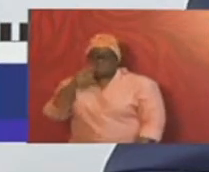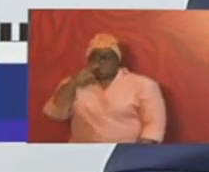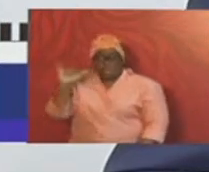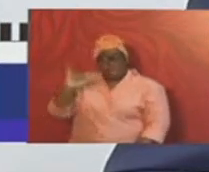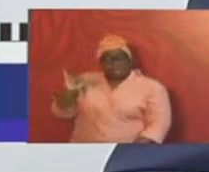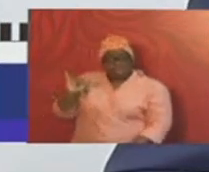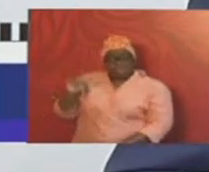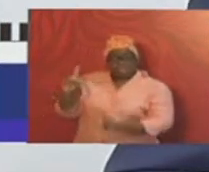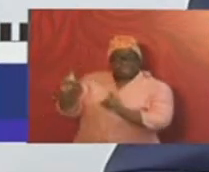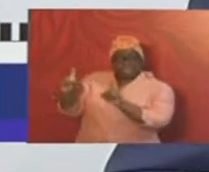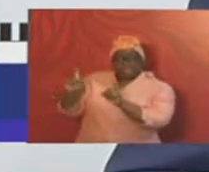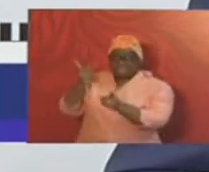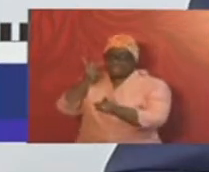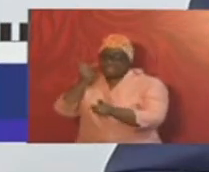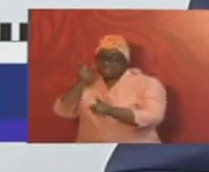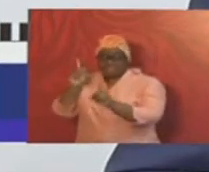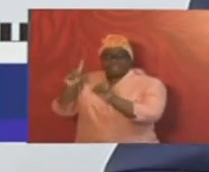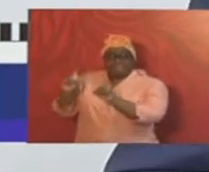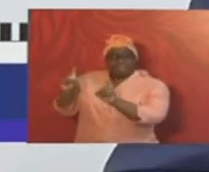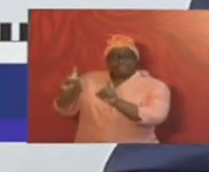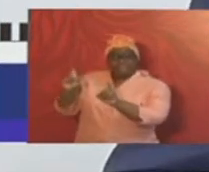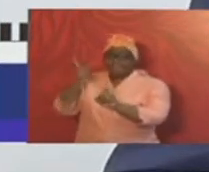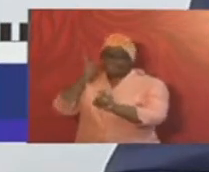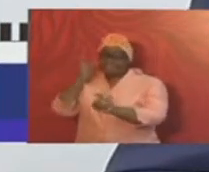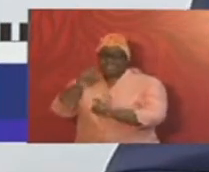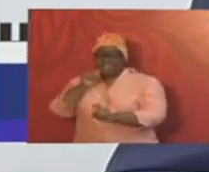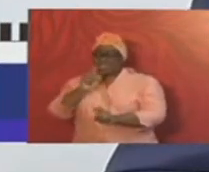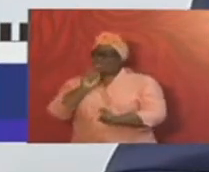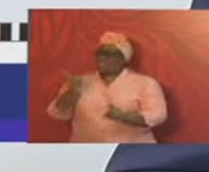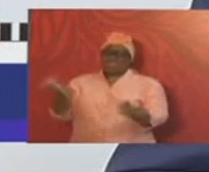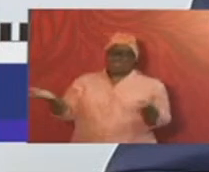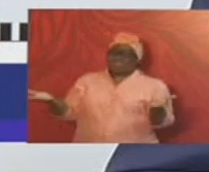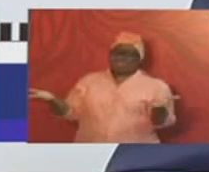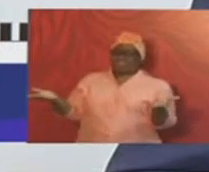And as responsible